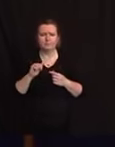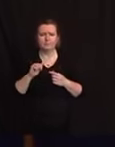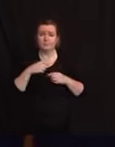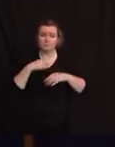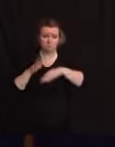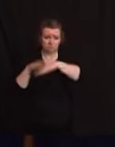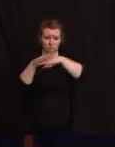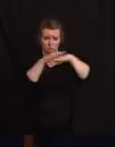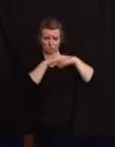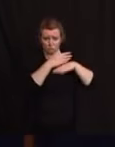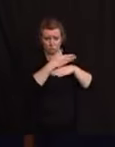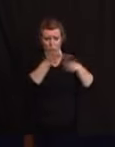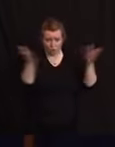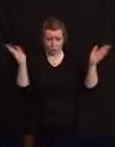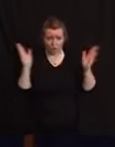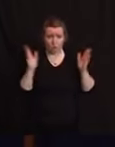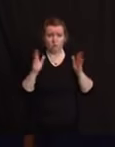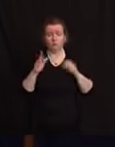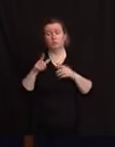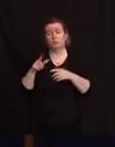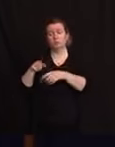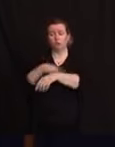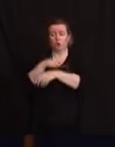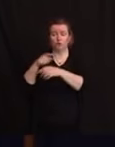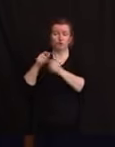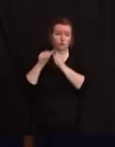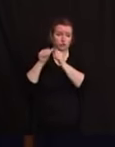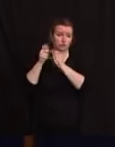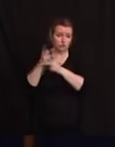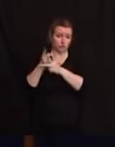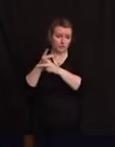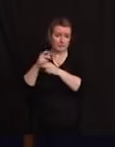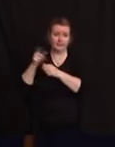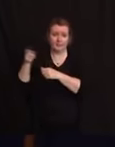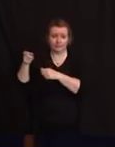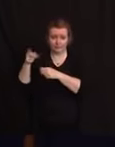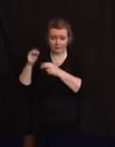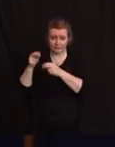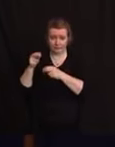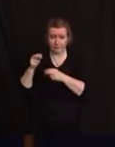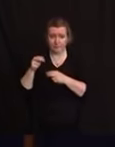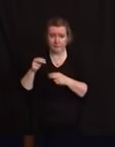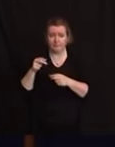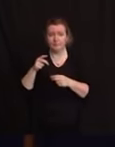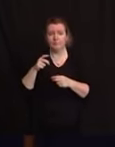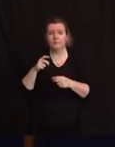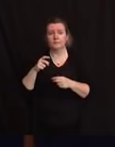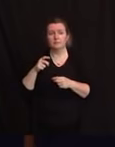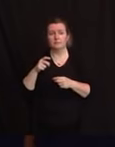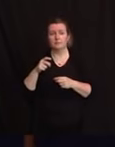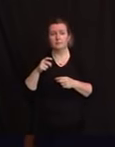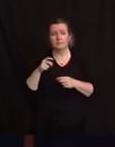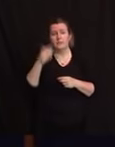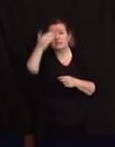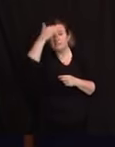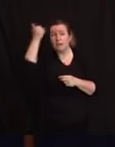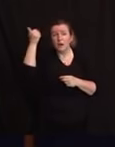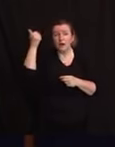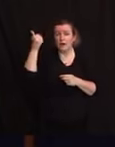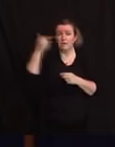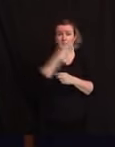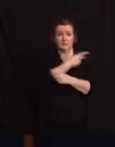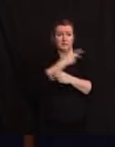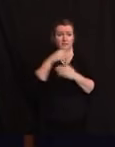care facilities to do a symptom assessment and temperature check on anyone coming into